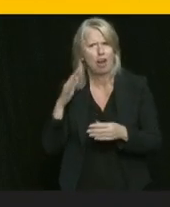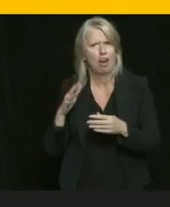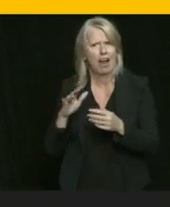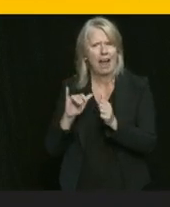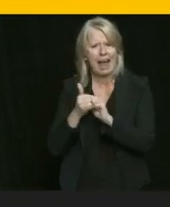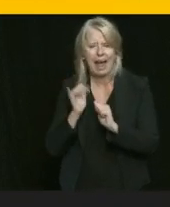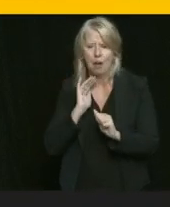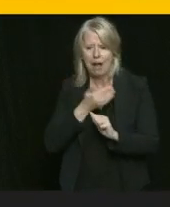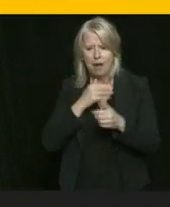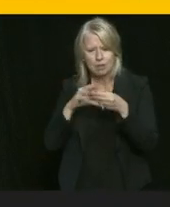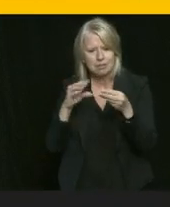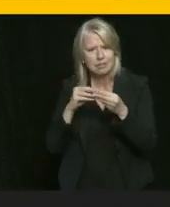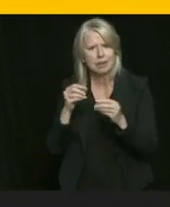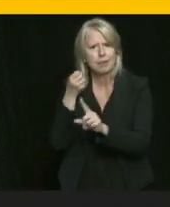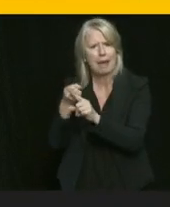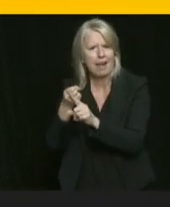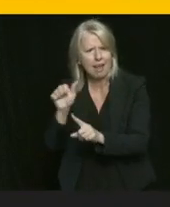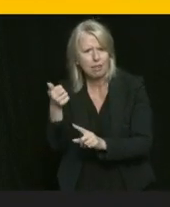actions on others.